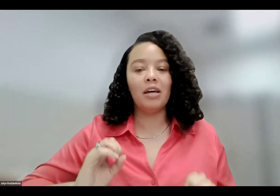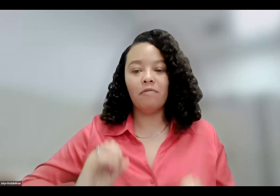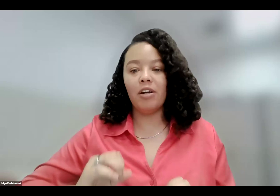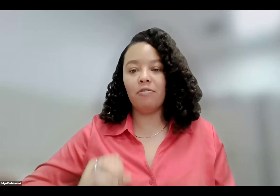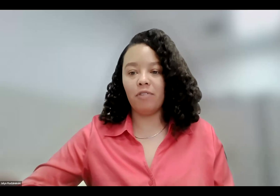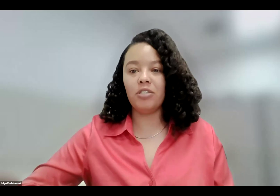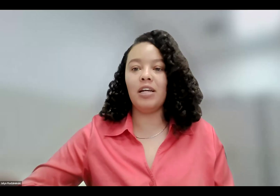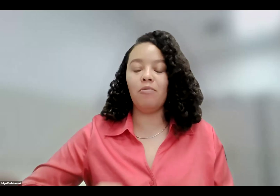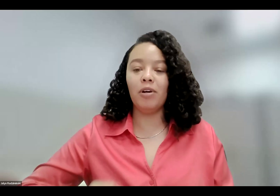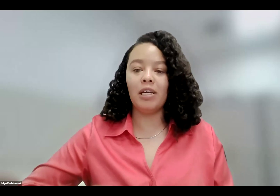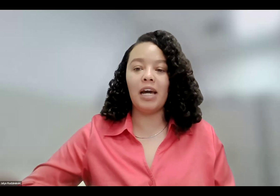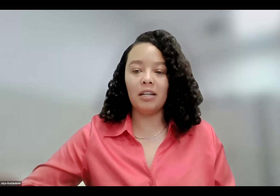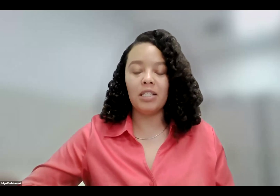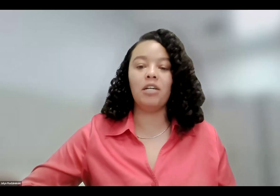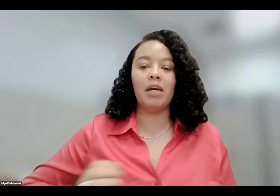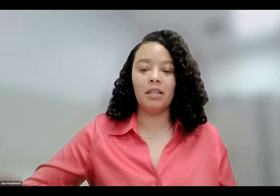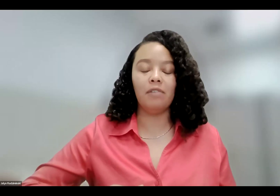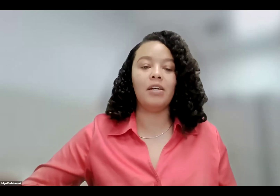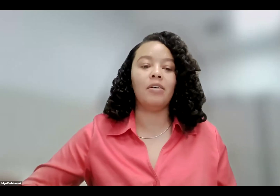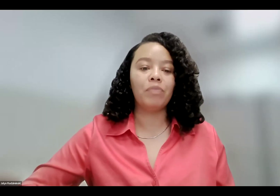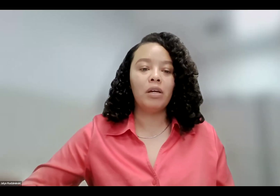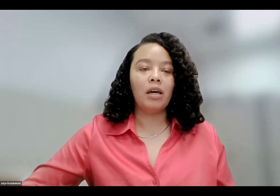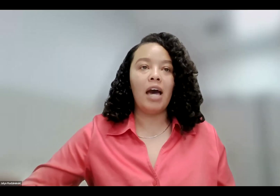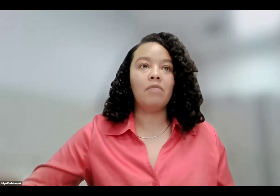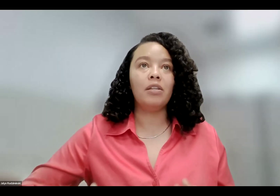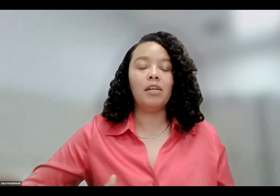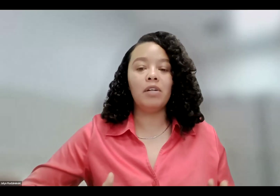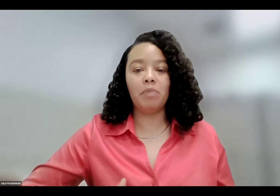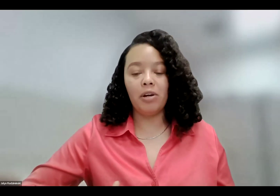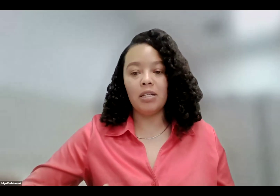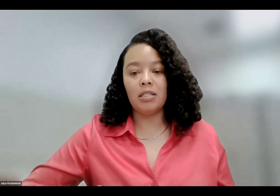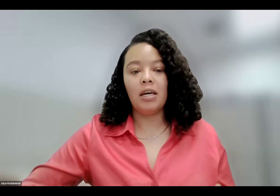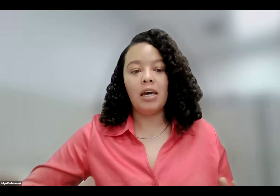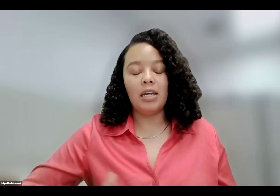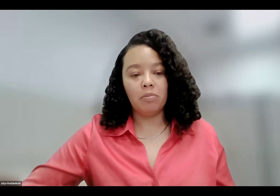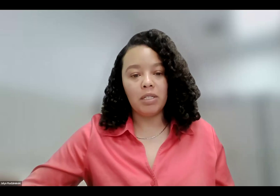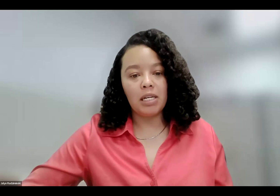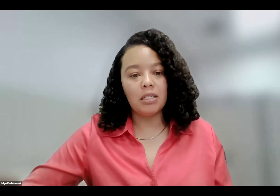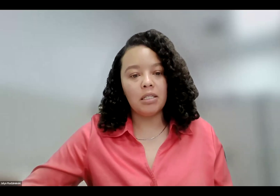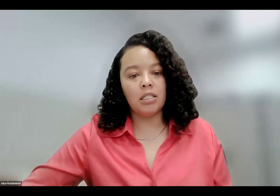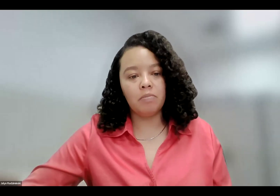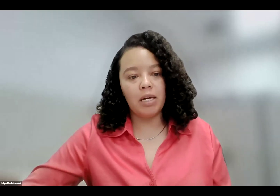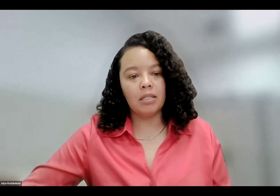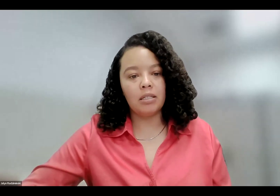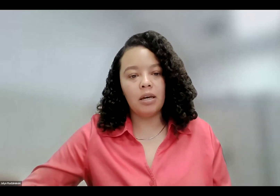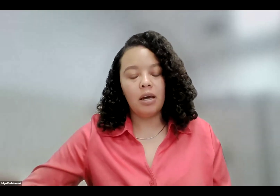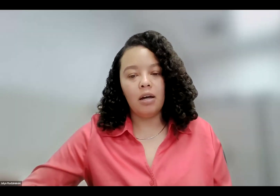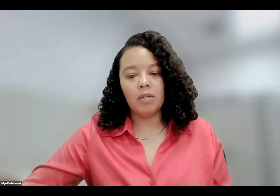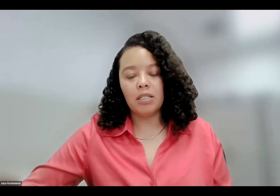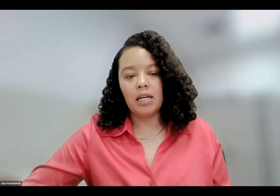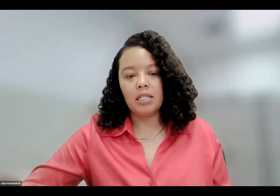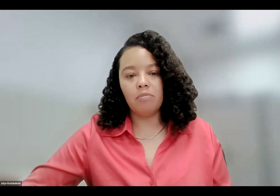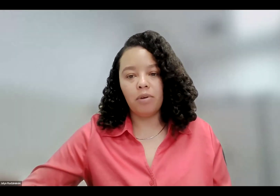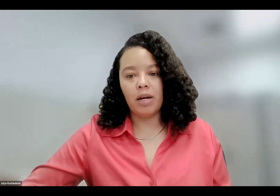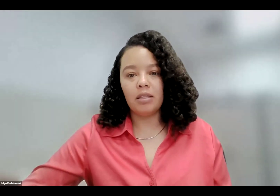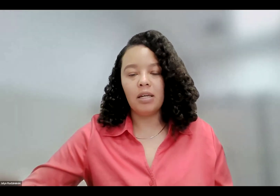be very frustrating working in allyship and having lived experience and expertise in this space, to